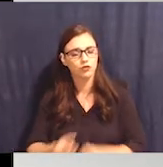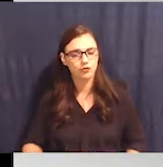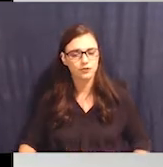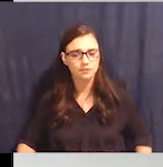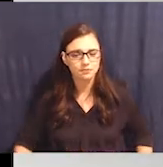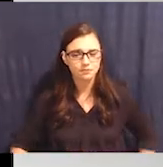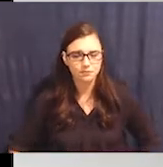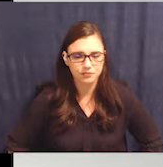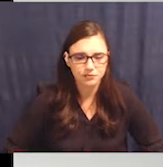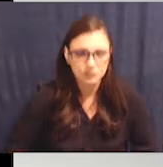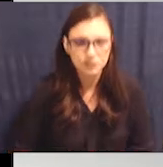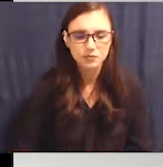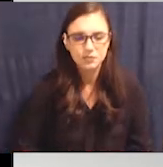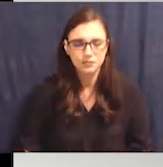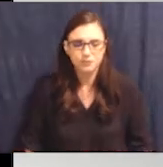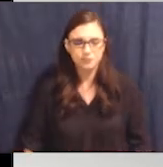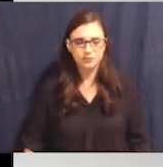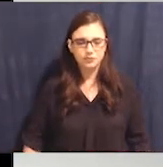every year.